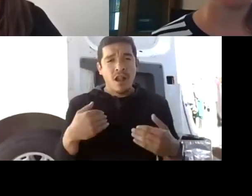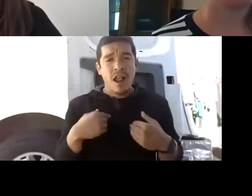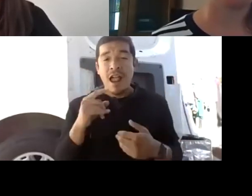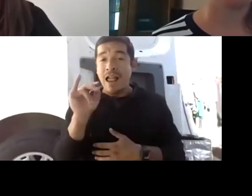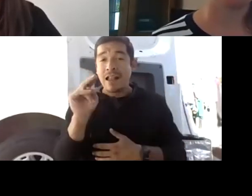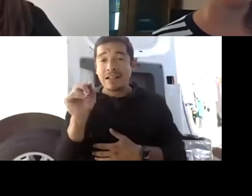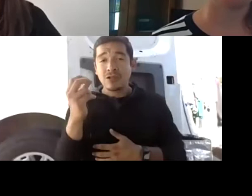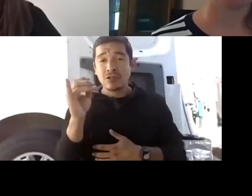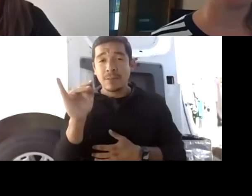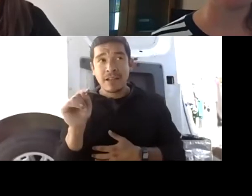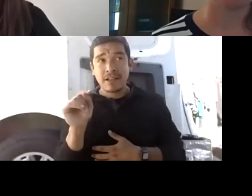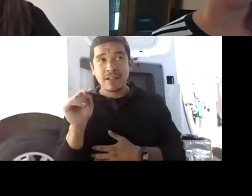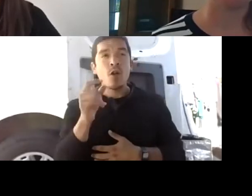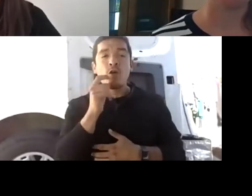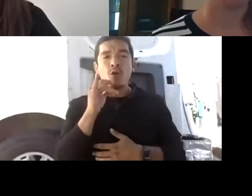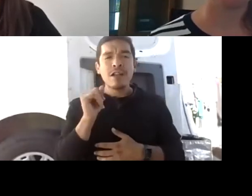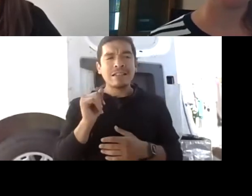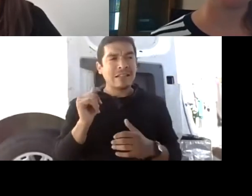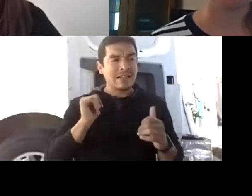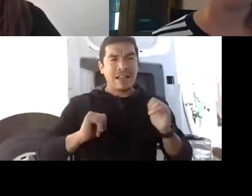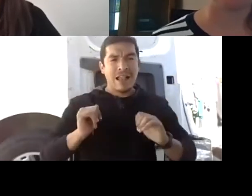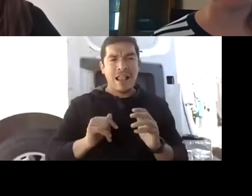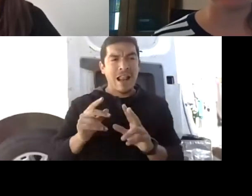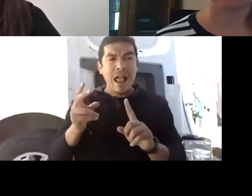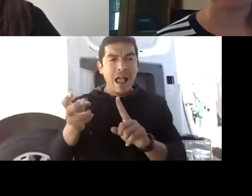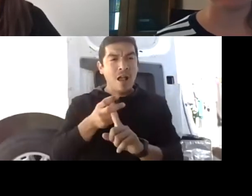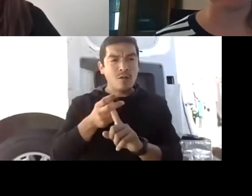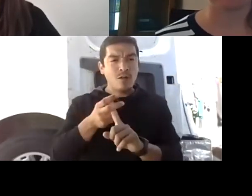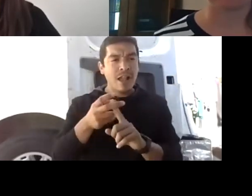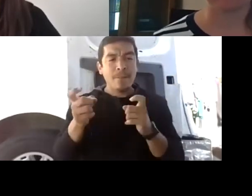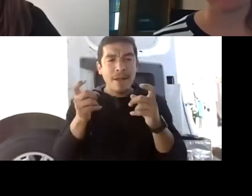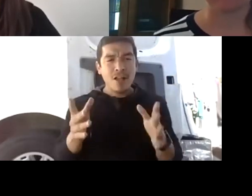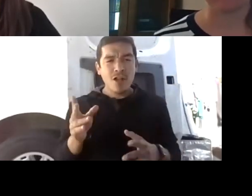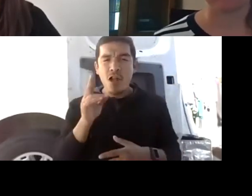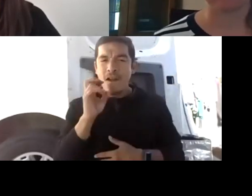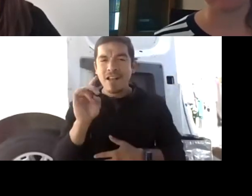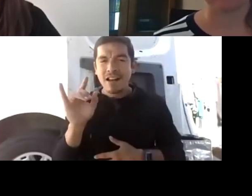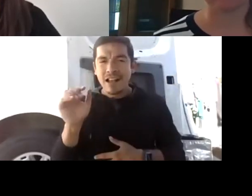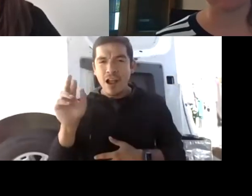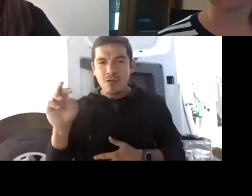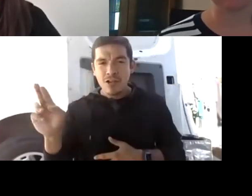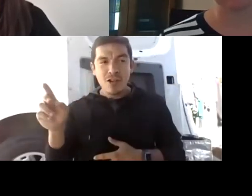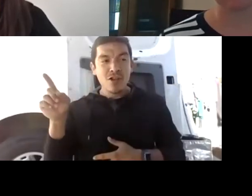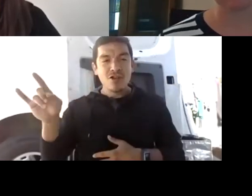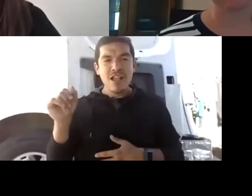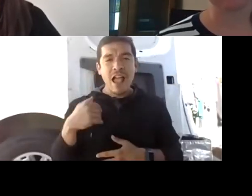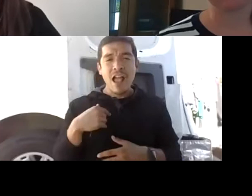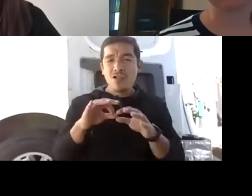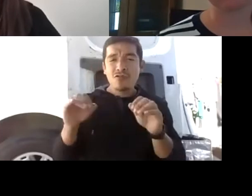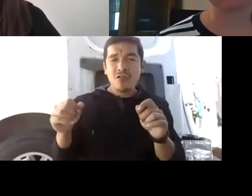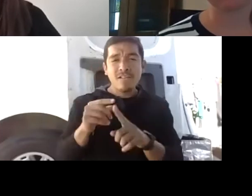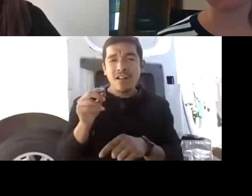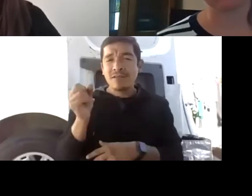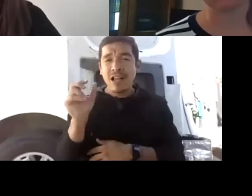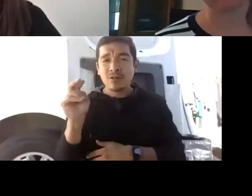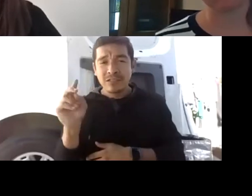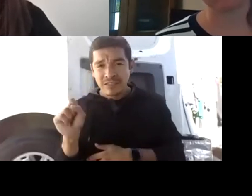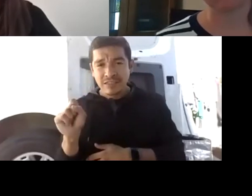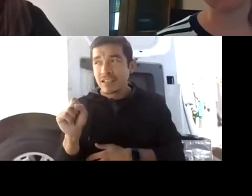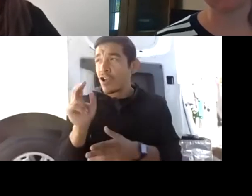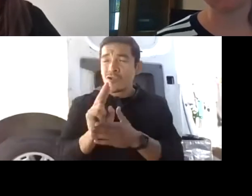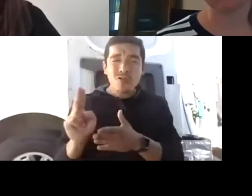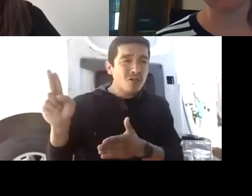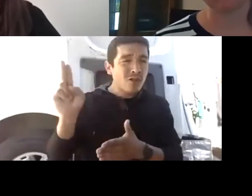Schmidt, who is the Talent Acquisition and Retention Manager for Kennedy Krieger. She has degrees from Towson's